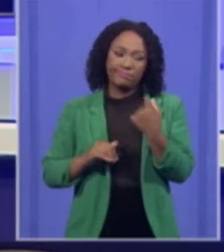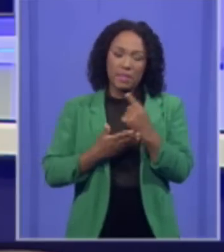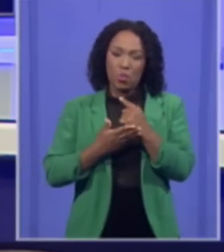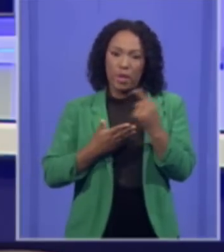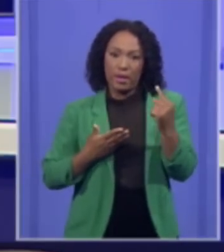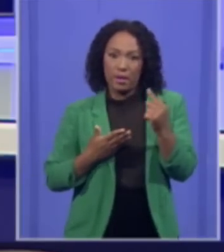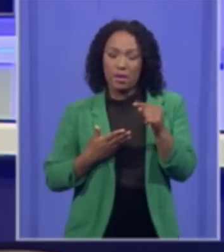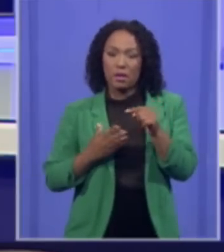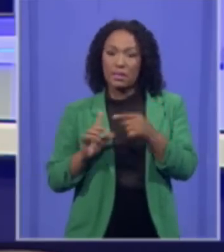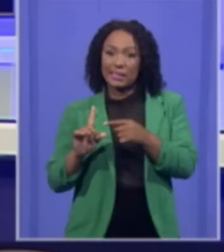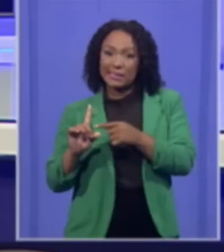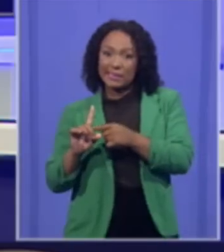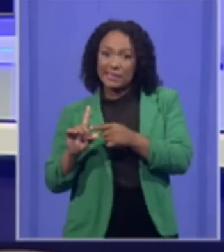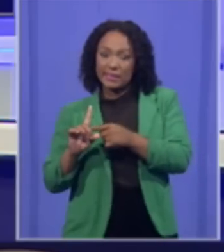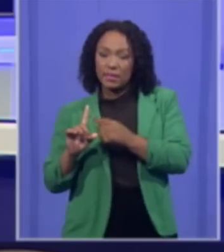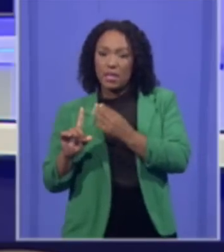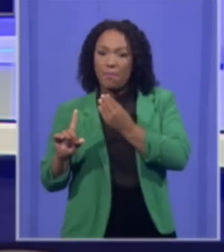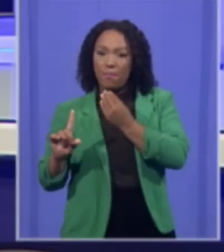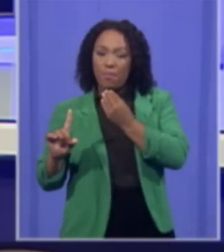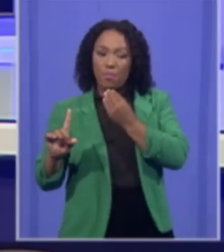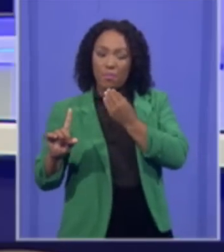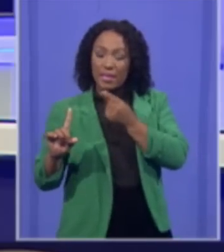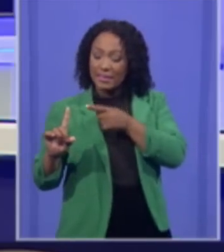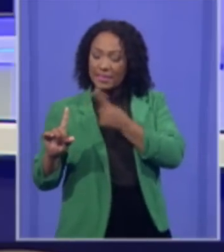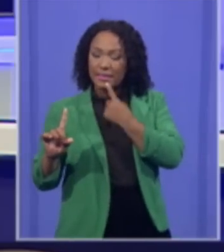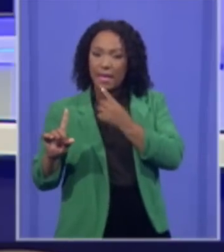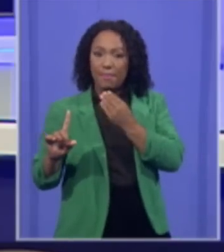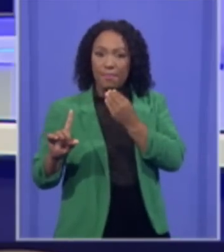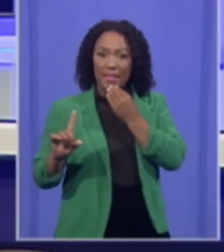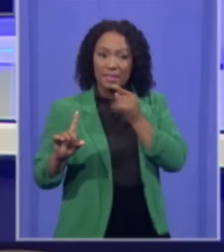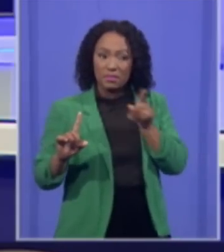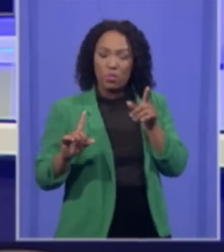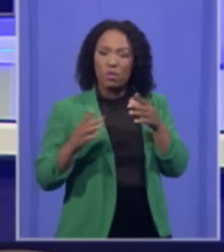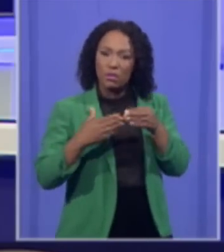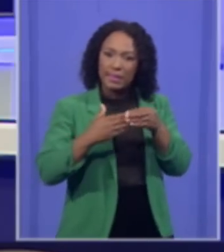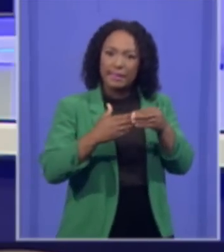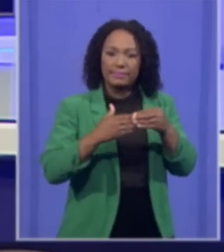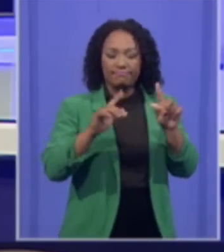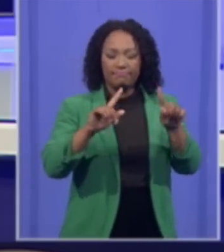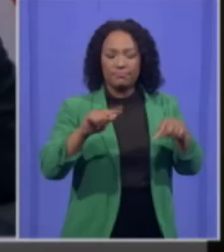Lamola o re motlanthe o ya go etapele sehlopha seo.